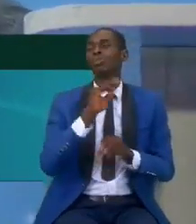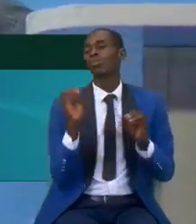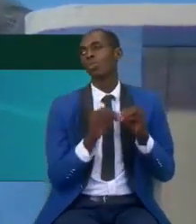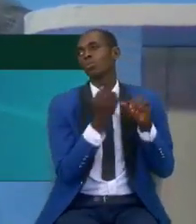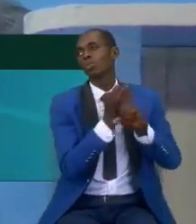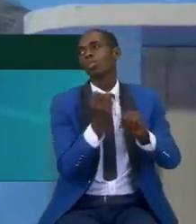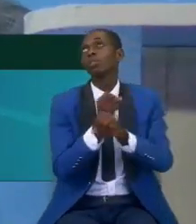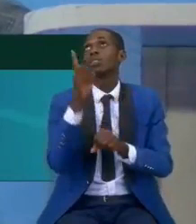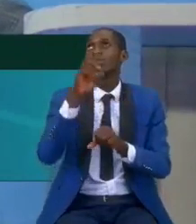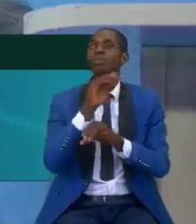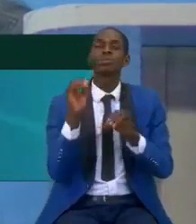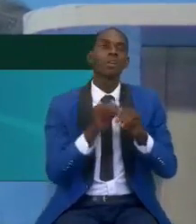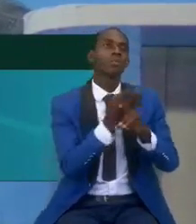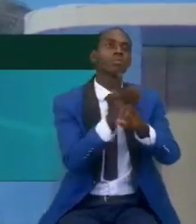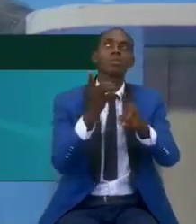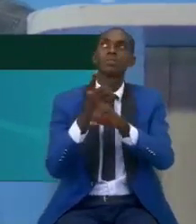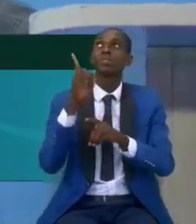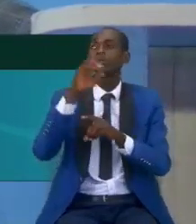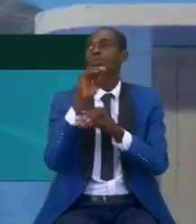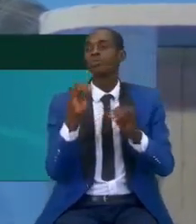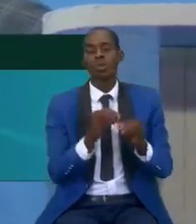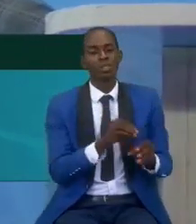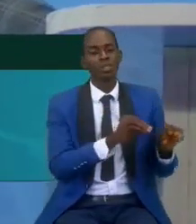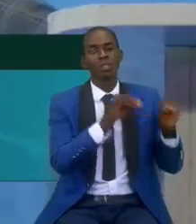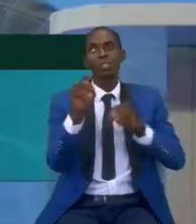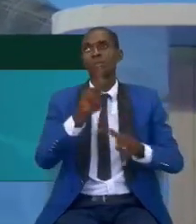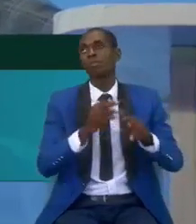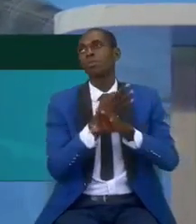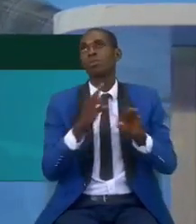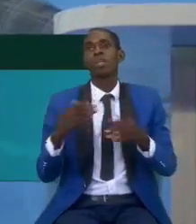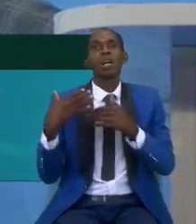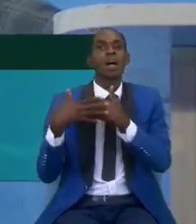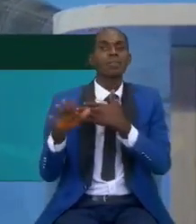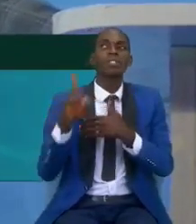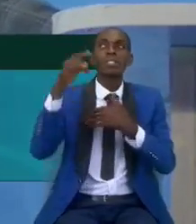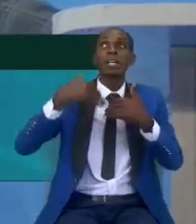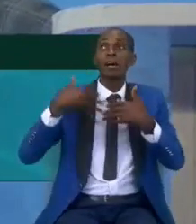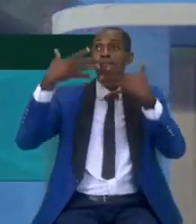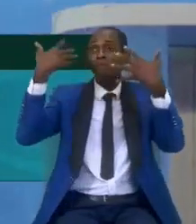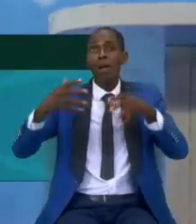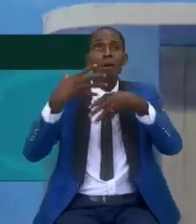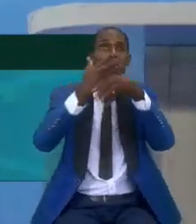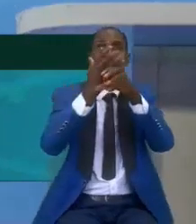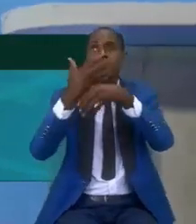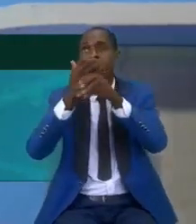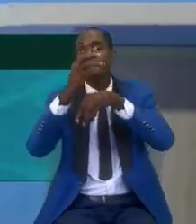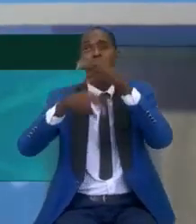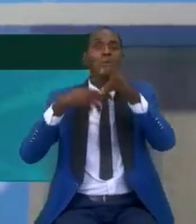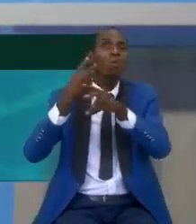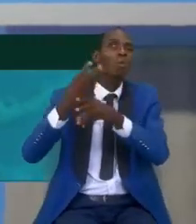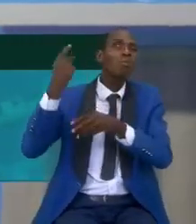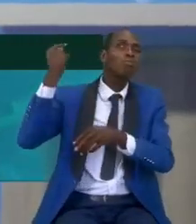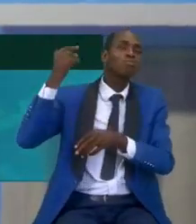finished the work of creation far back in Genesis chapter 1, chapter 2. And they thought